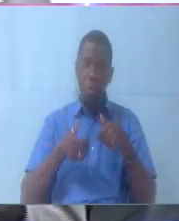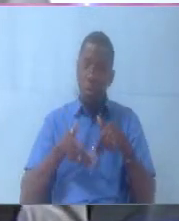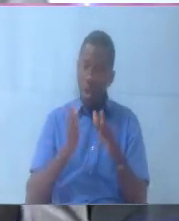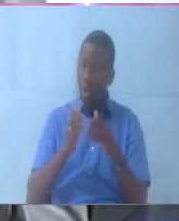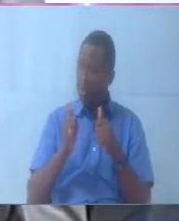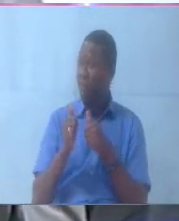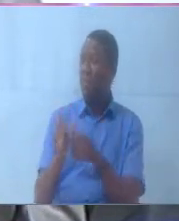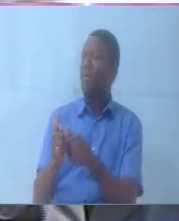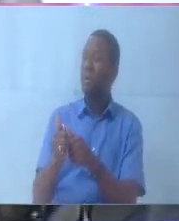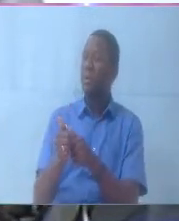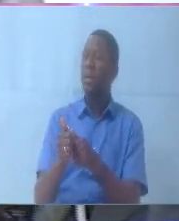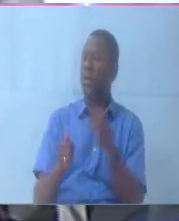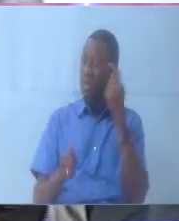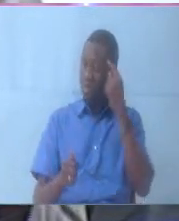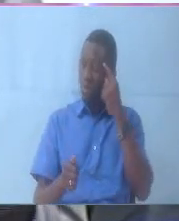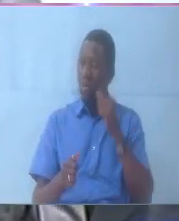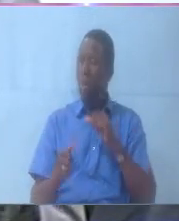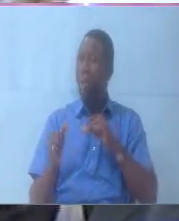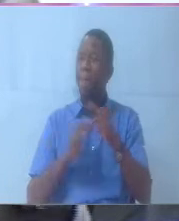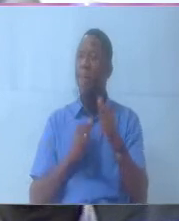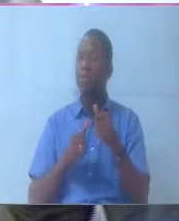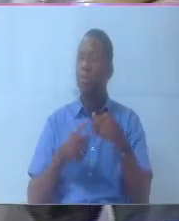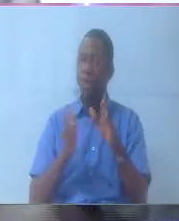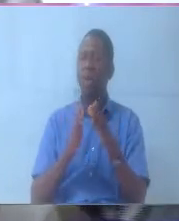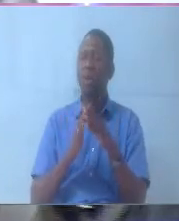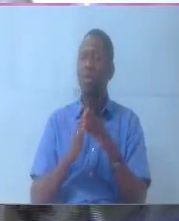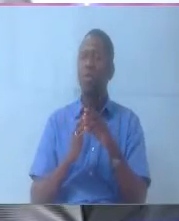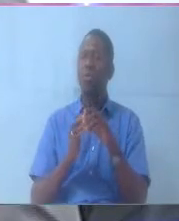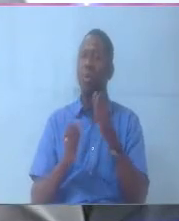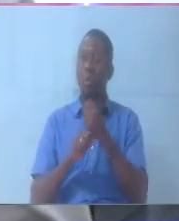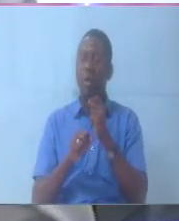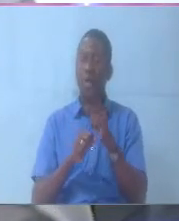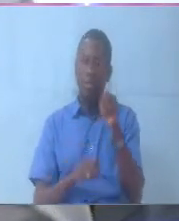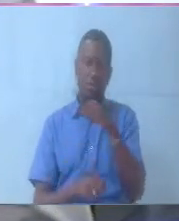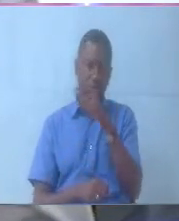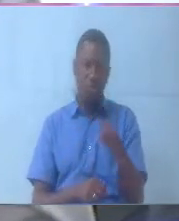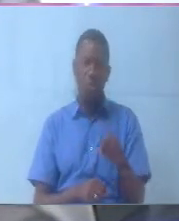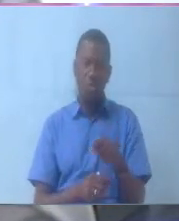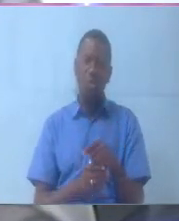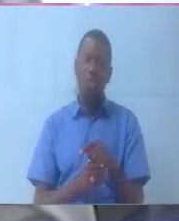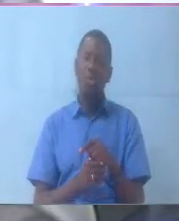and that was the best format to correct his wrong, even if he was wrong. And